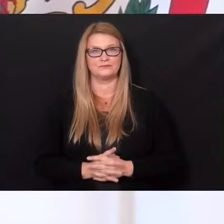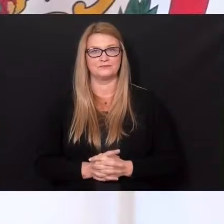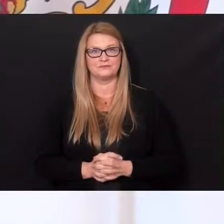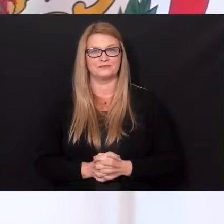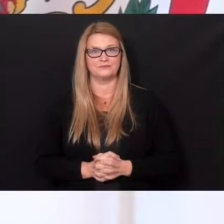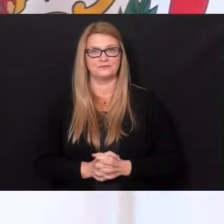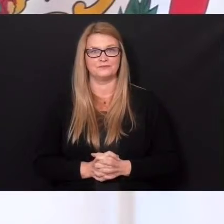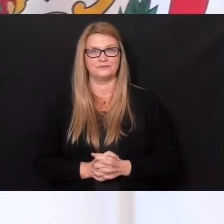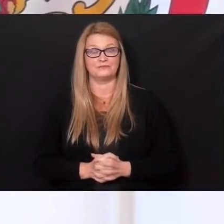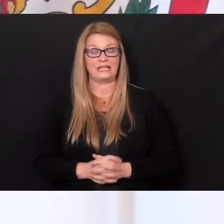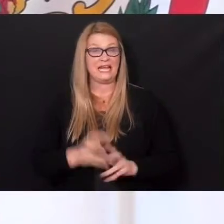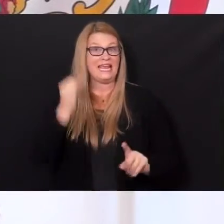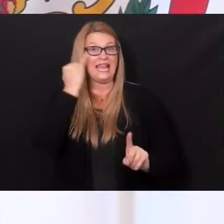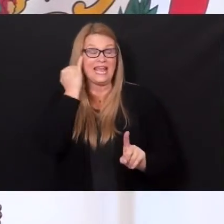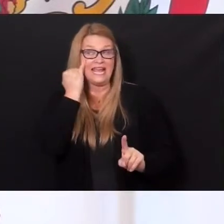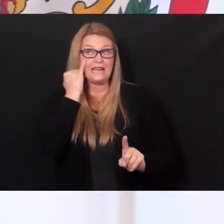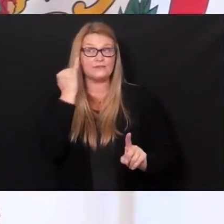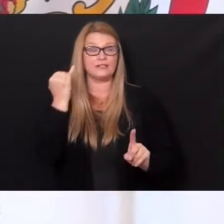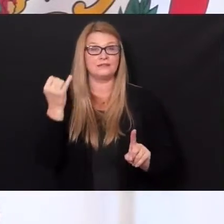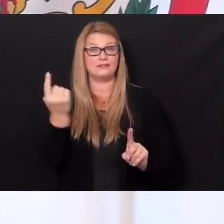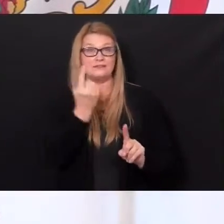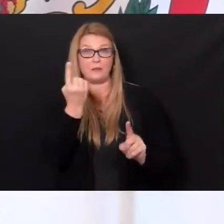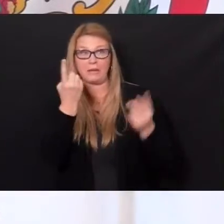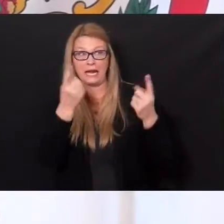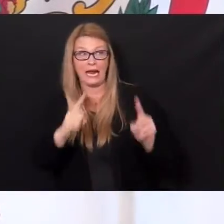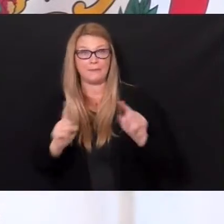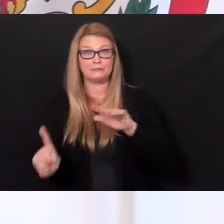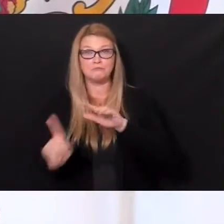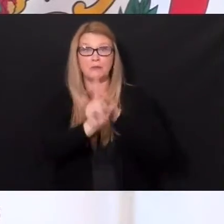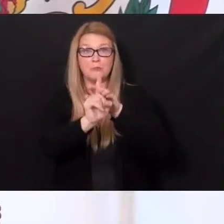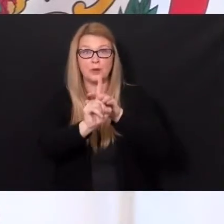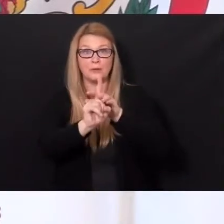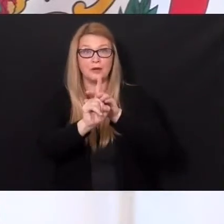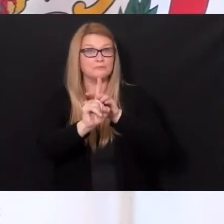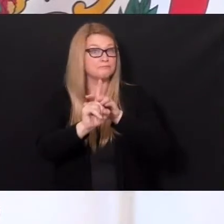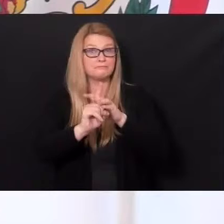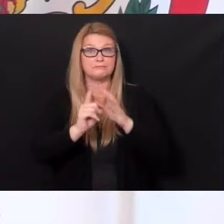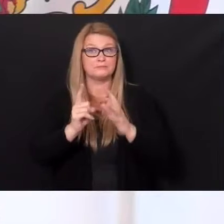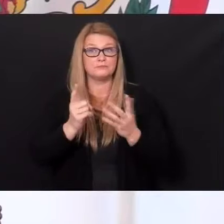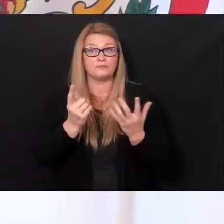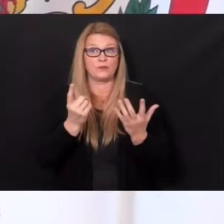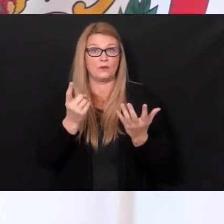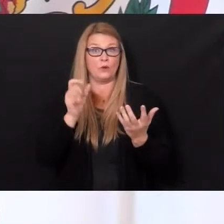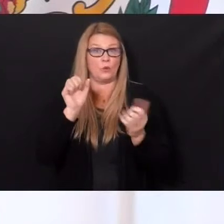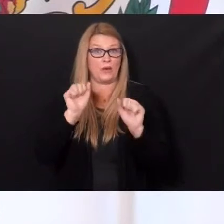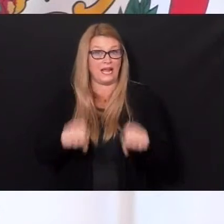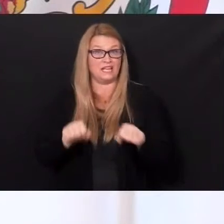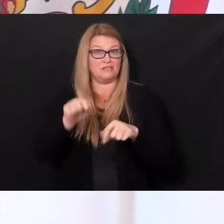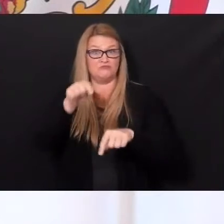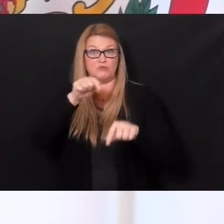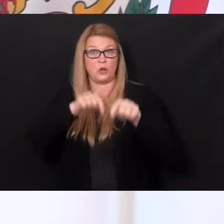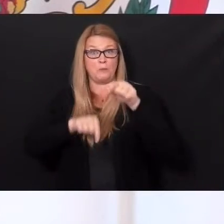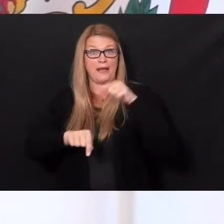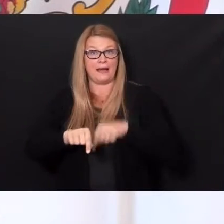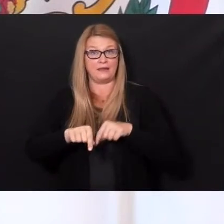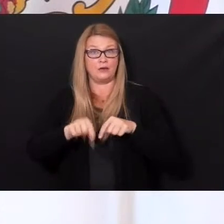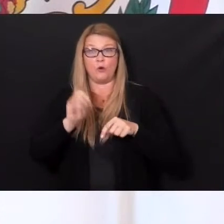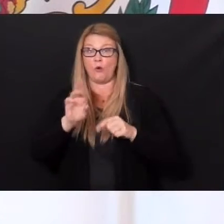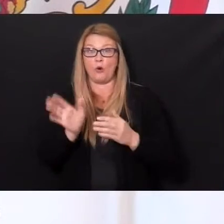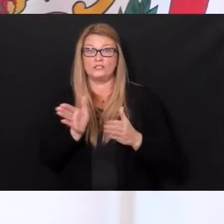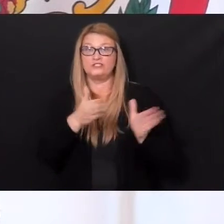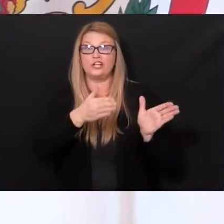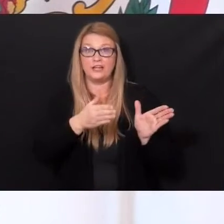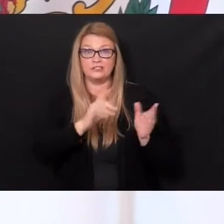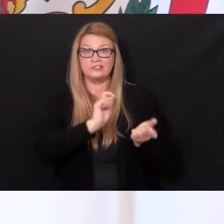things slide back, and we've got to be fluid in what we do, we got to be able to pivot, and if